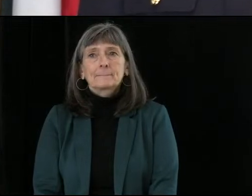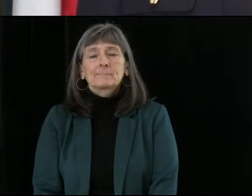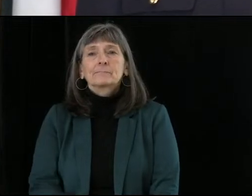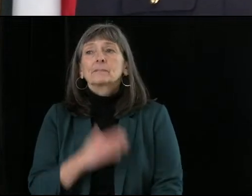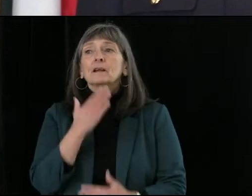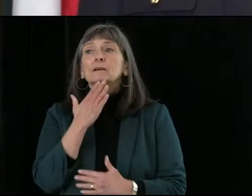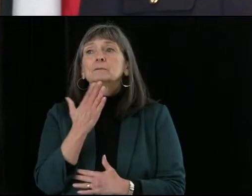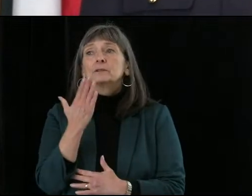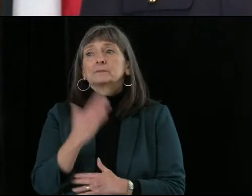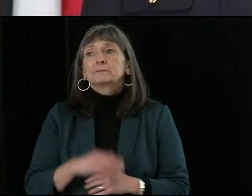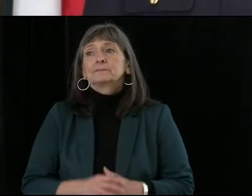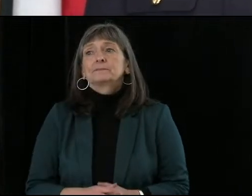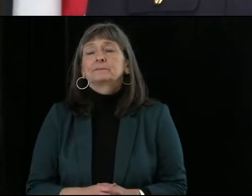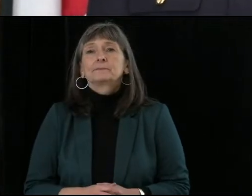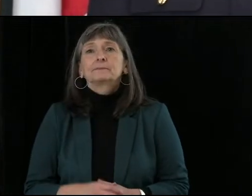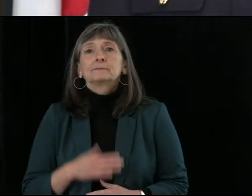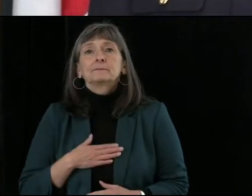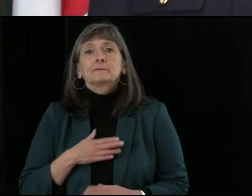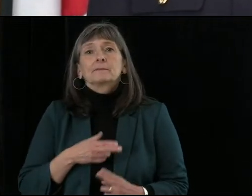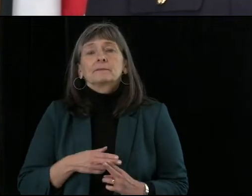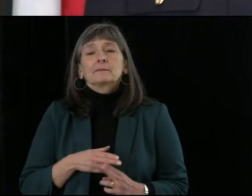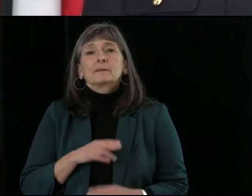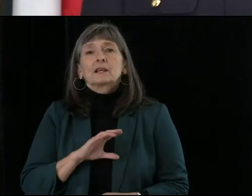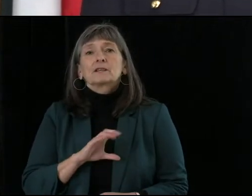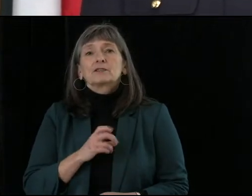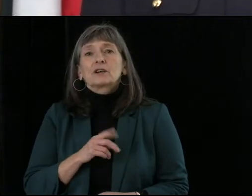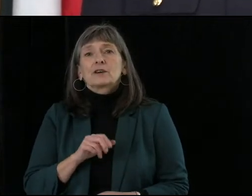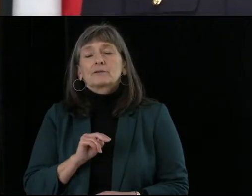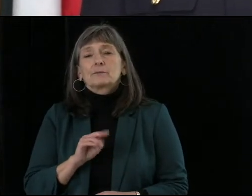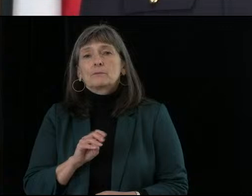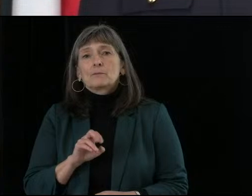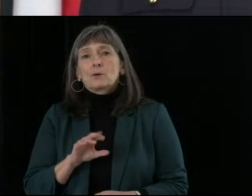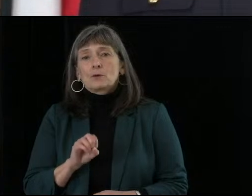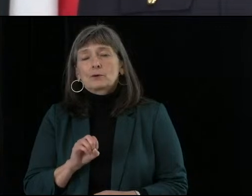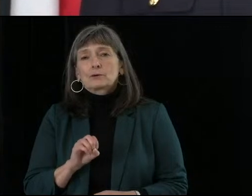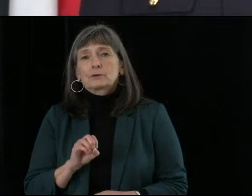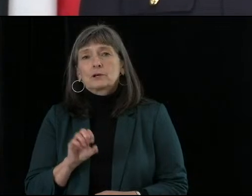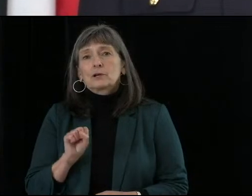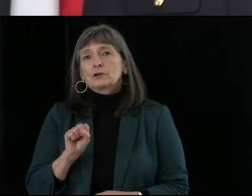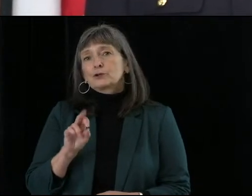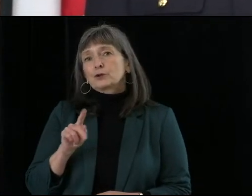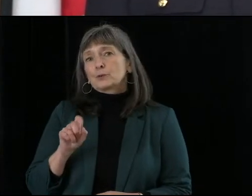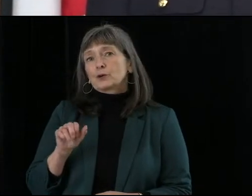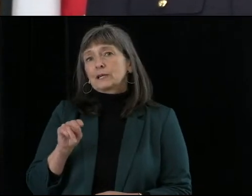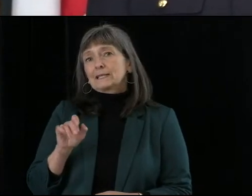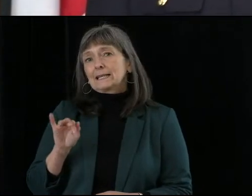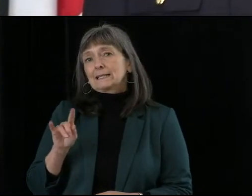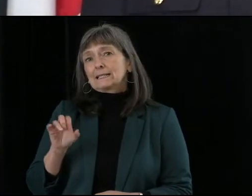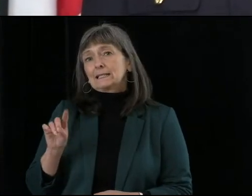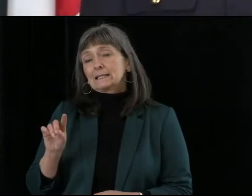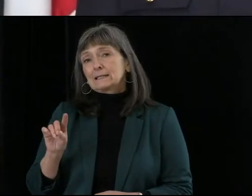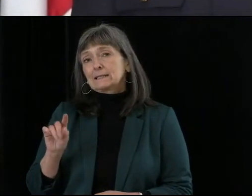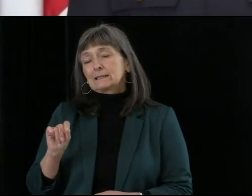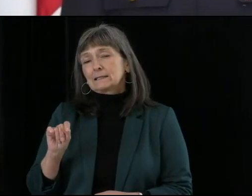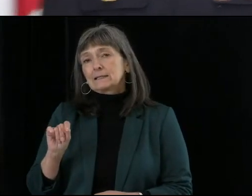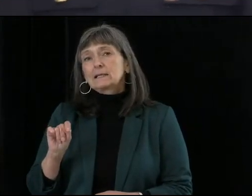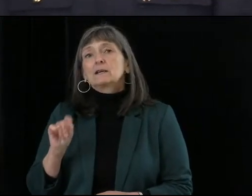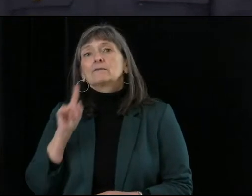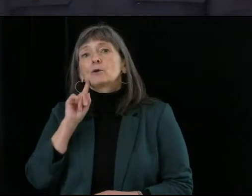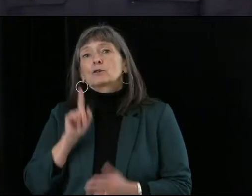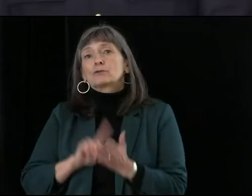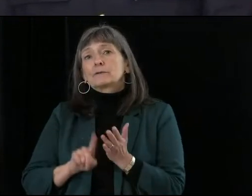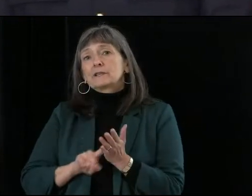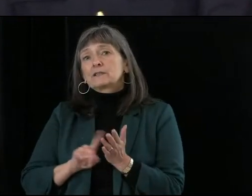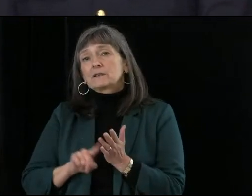Good morning. My name is Sharon Warren, and I'm the Superintendent of the Criminal Investigation Division of the Royal Newfoundland